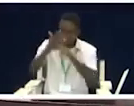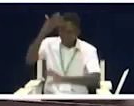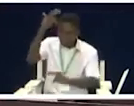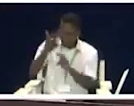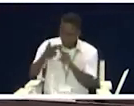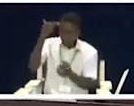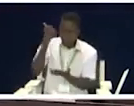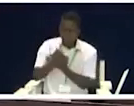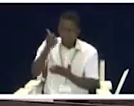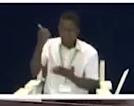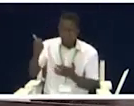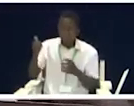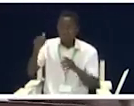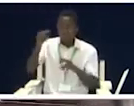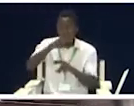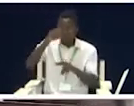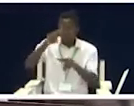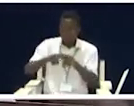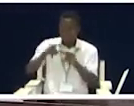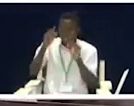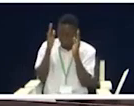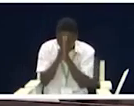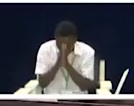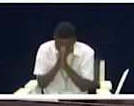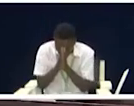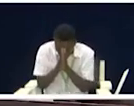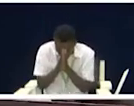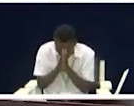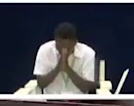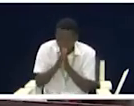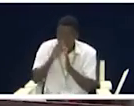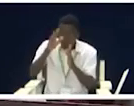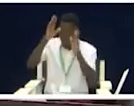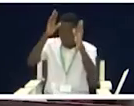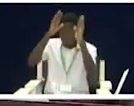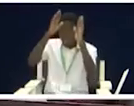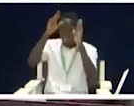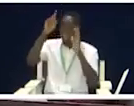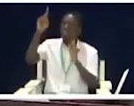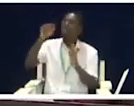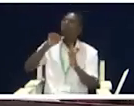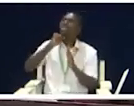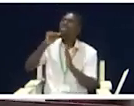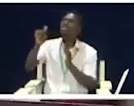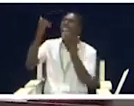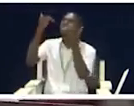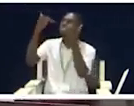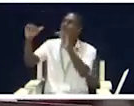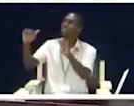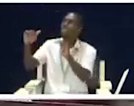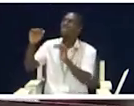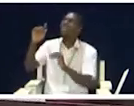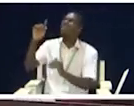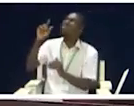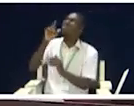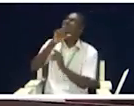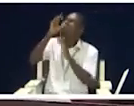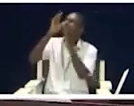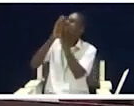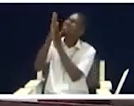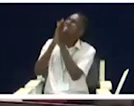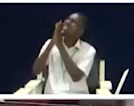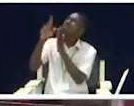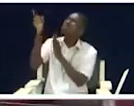As you're seated, can you just bow your head and pray? Father, you are not limited by location. Please, wherever my challenge is